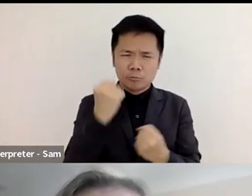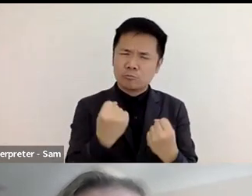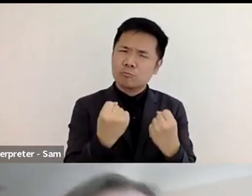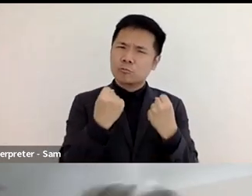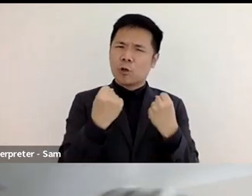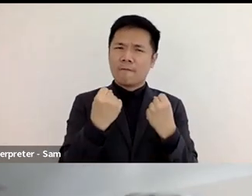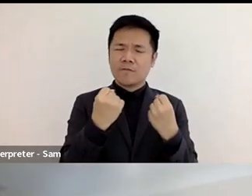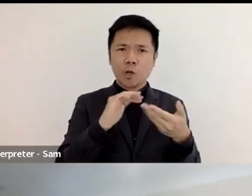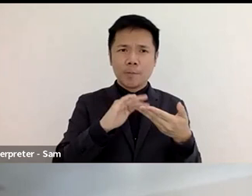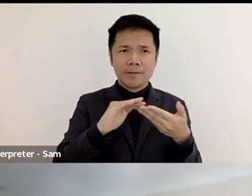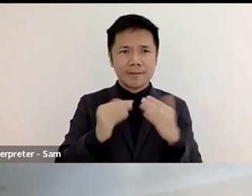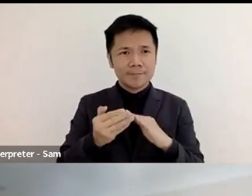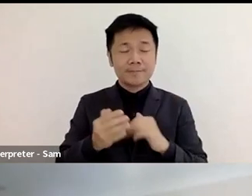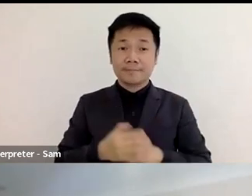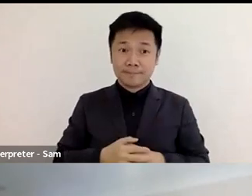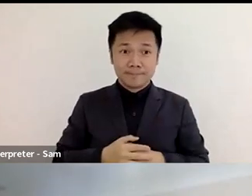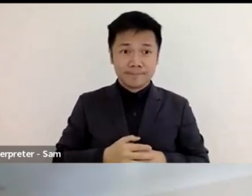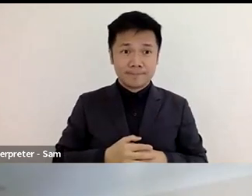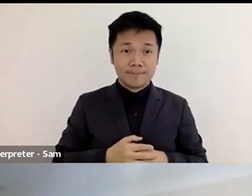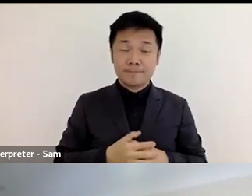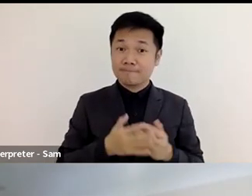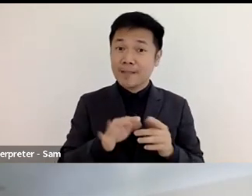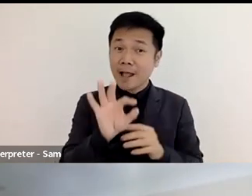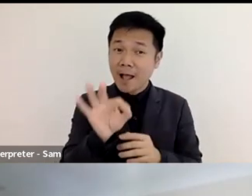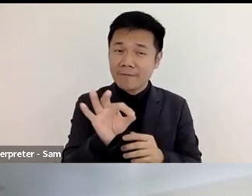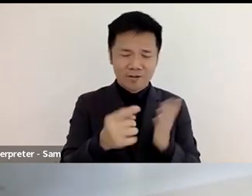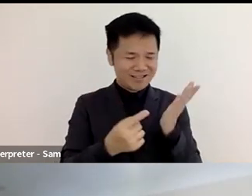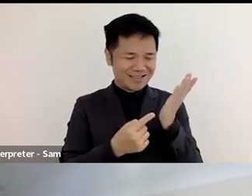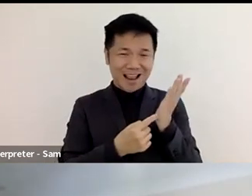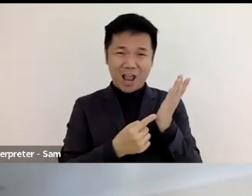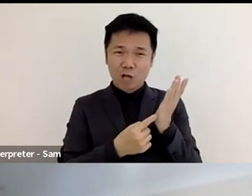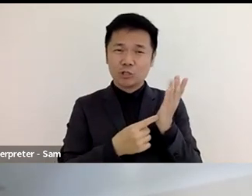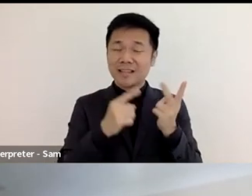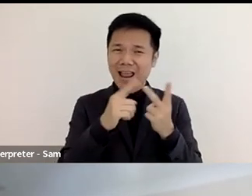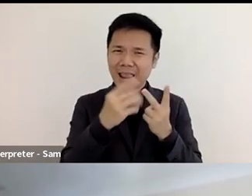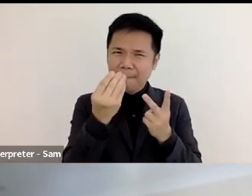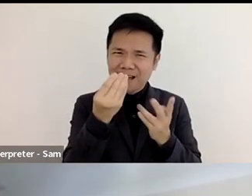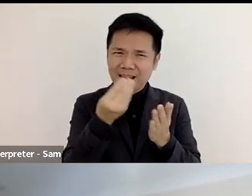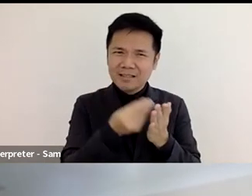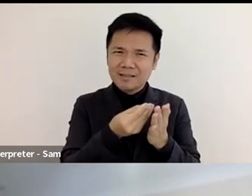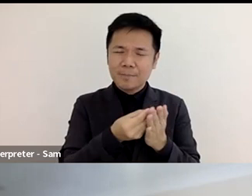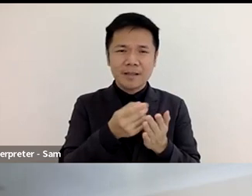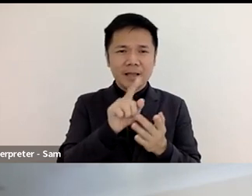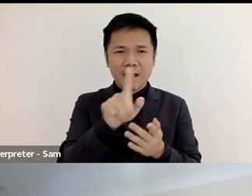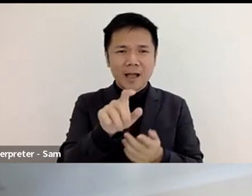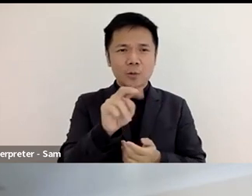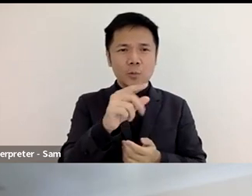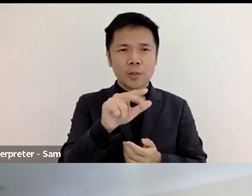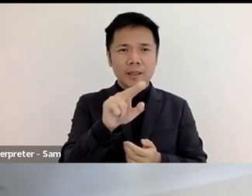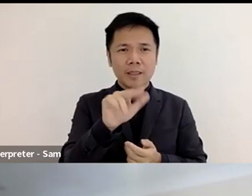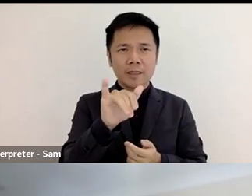their communities. So it has the follow-up on the technology and the finance part. So over to you, Van.